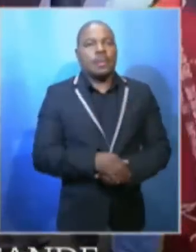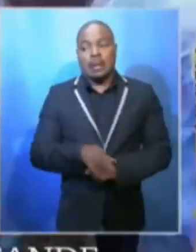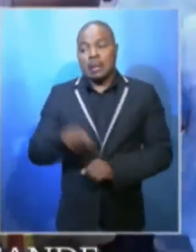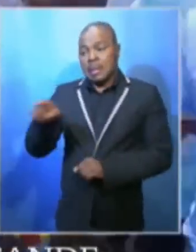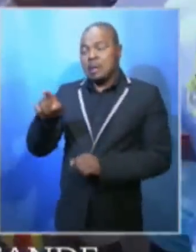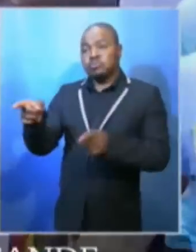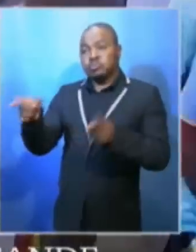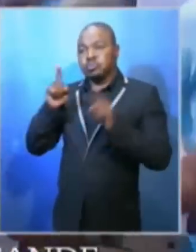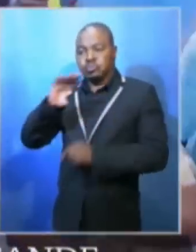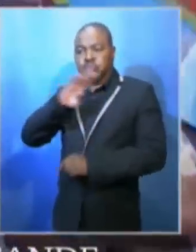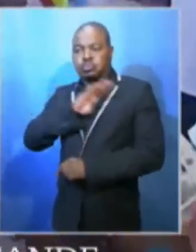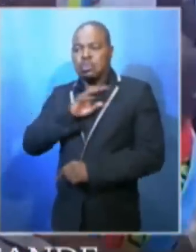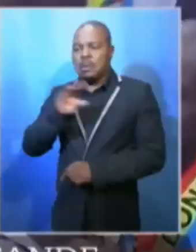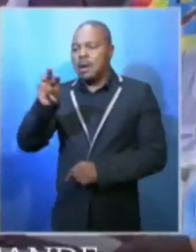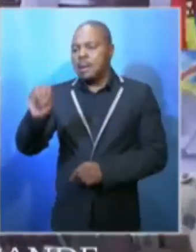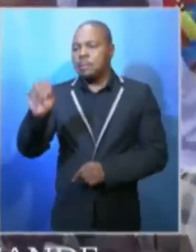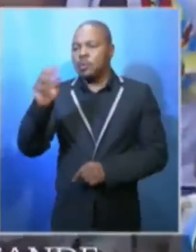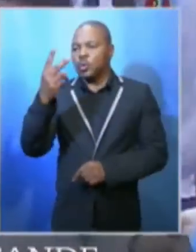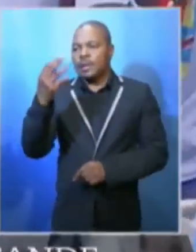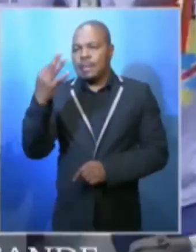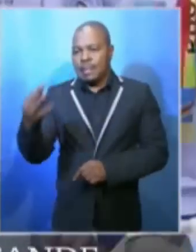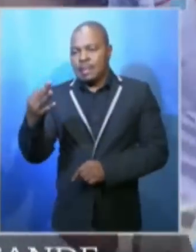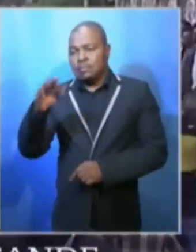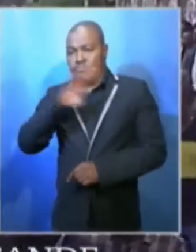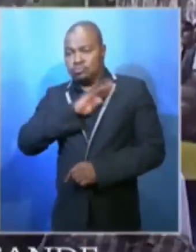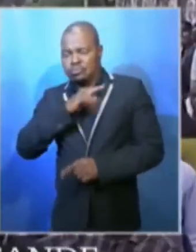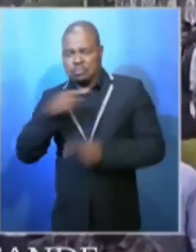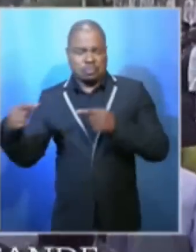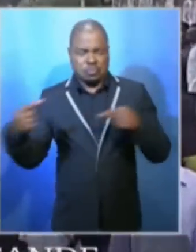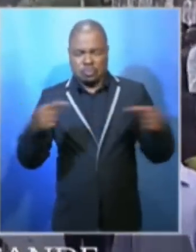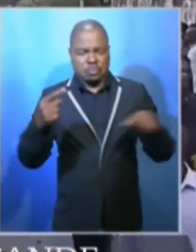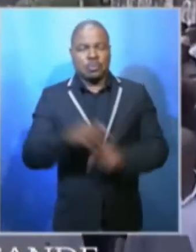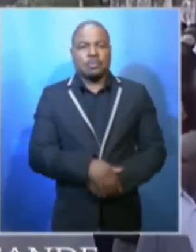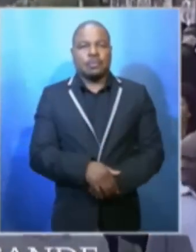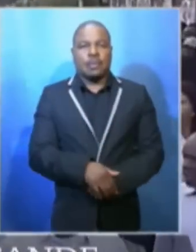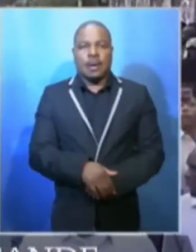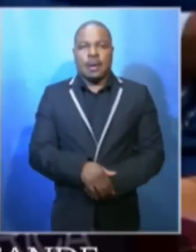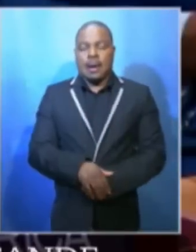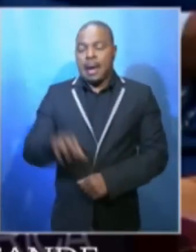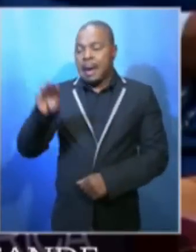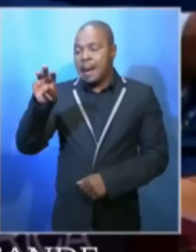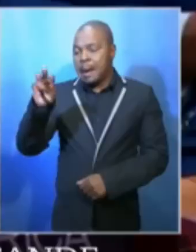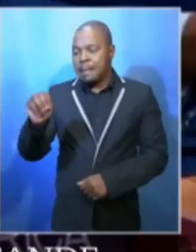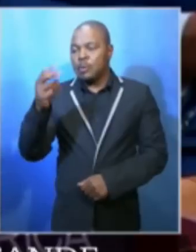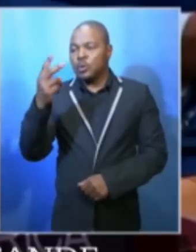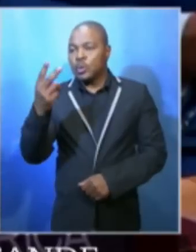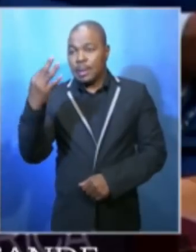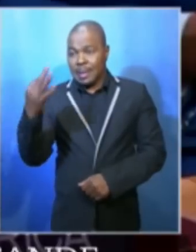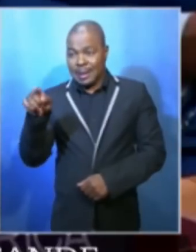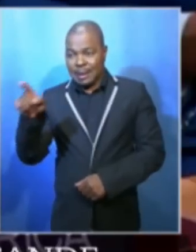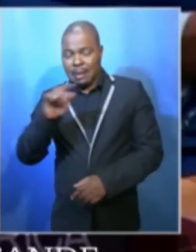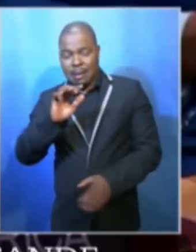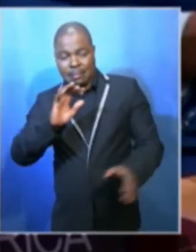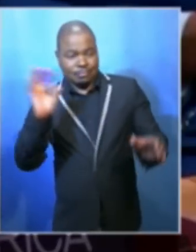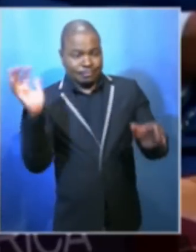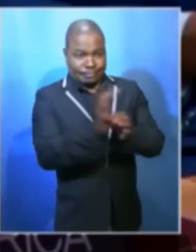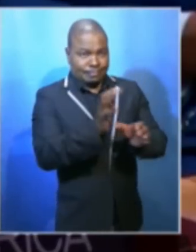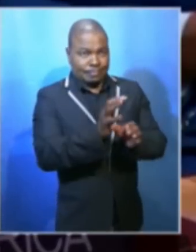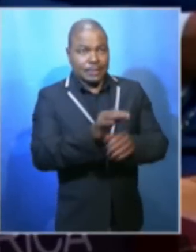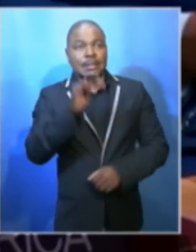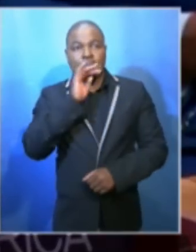a M23. These attacks from the M23 are in violation of the